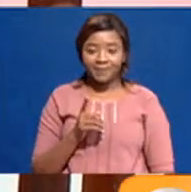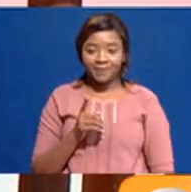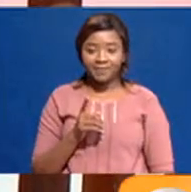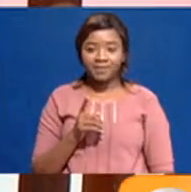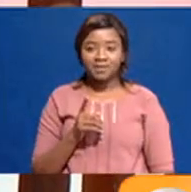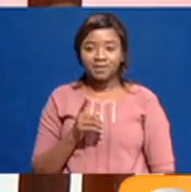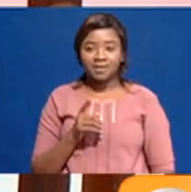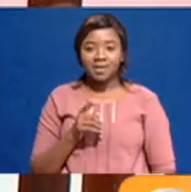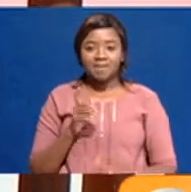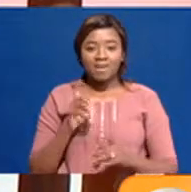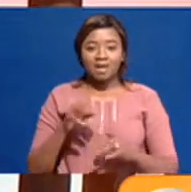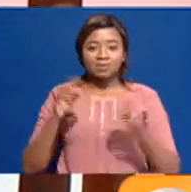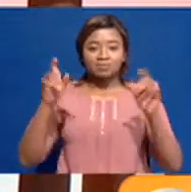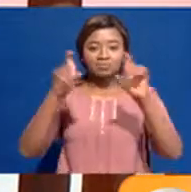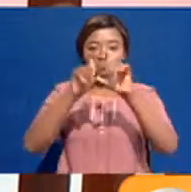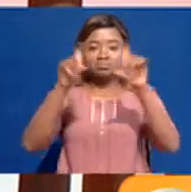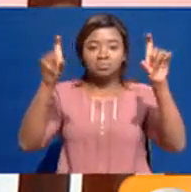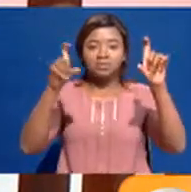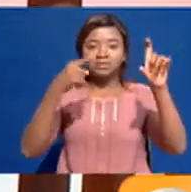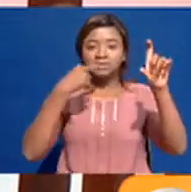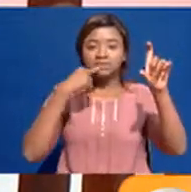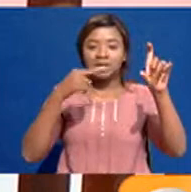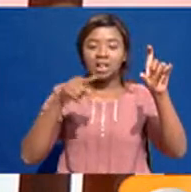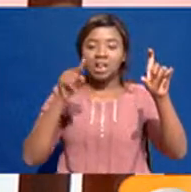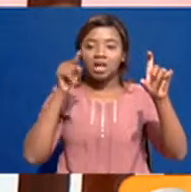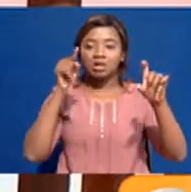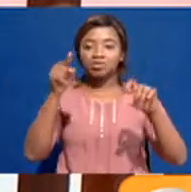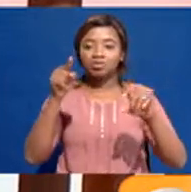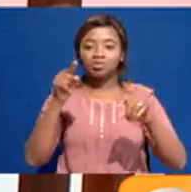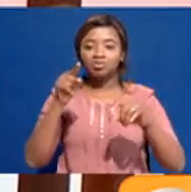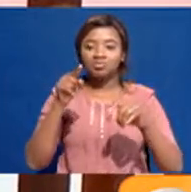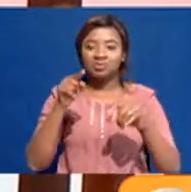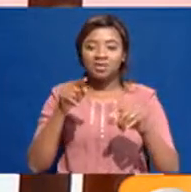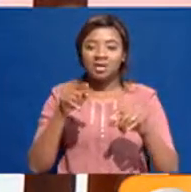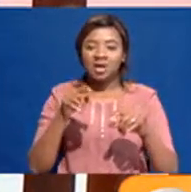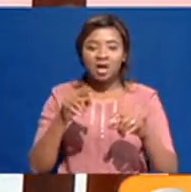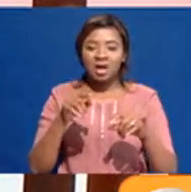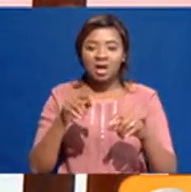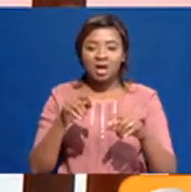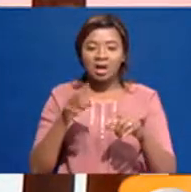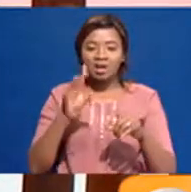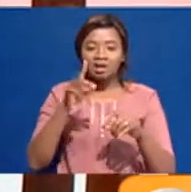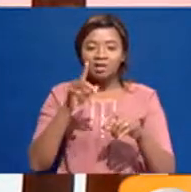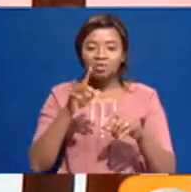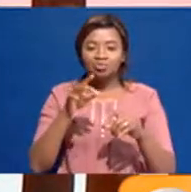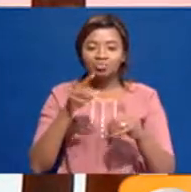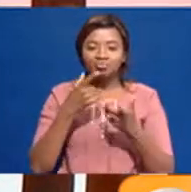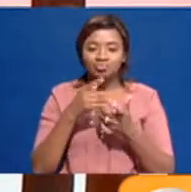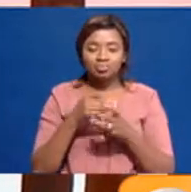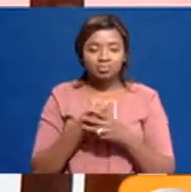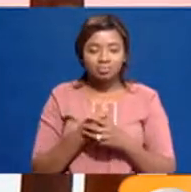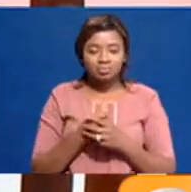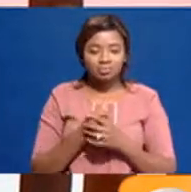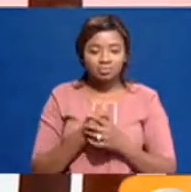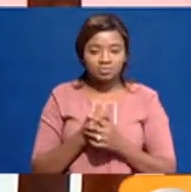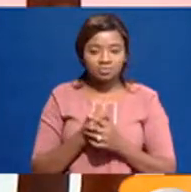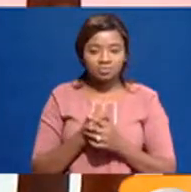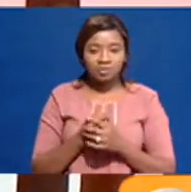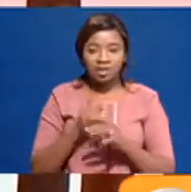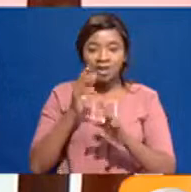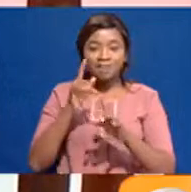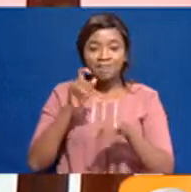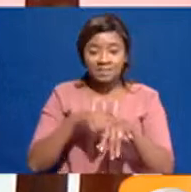you get the headline, wewe Kibaki, angaria usiue, usimalize boga.